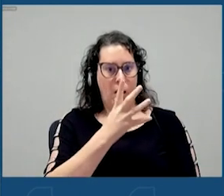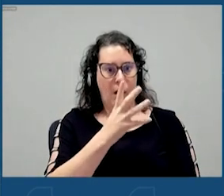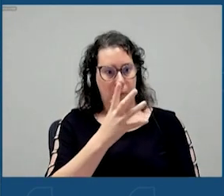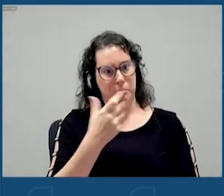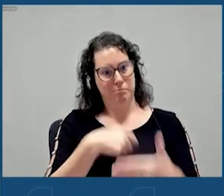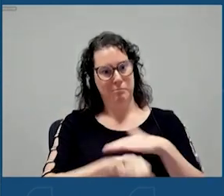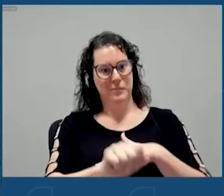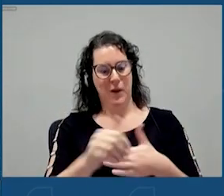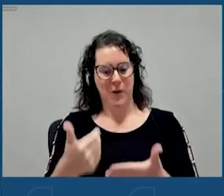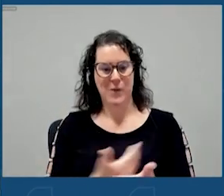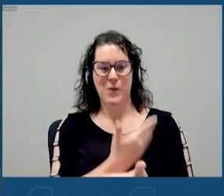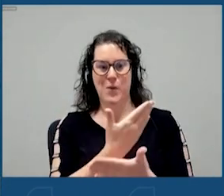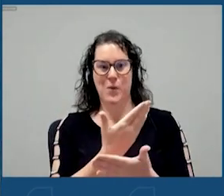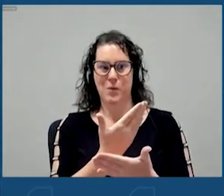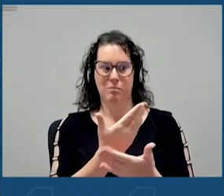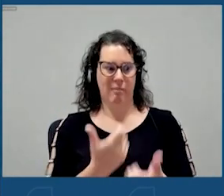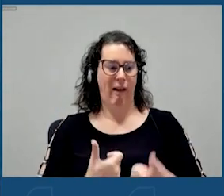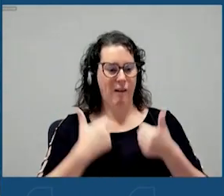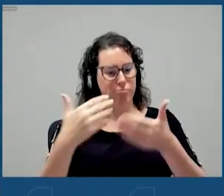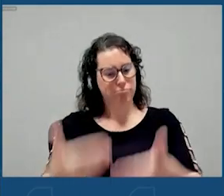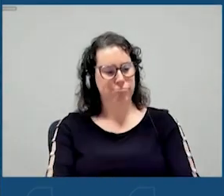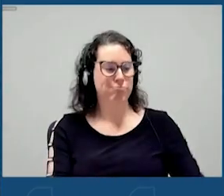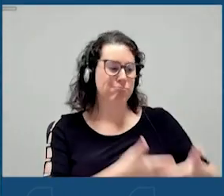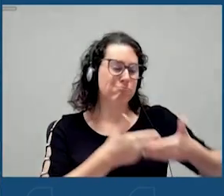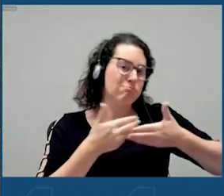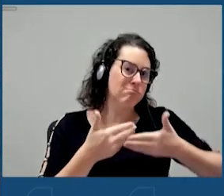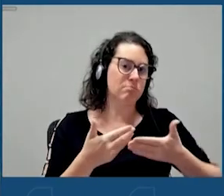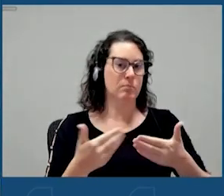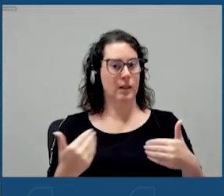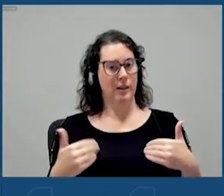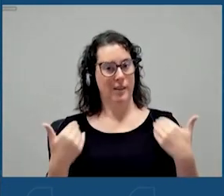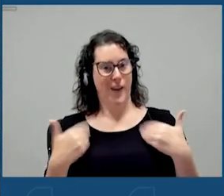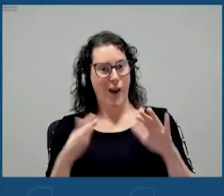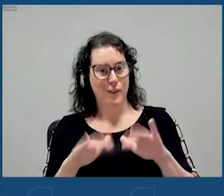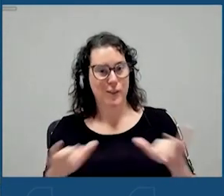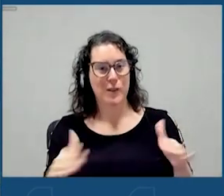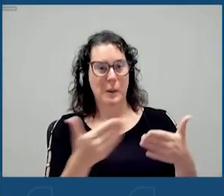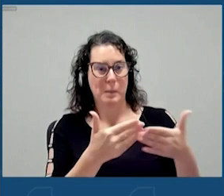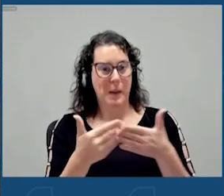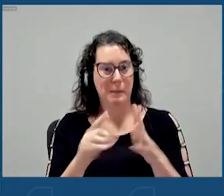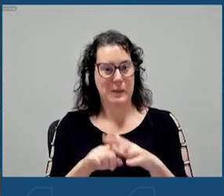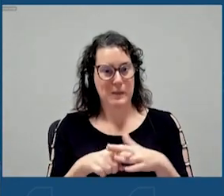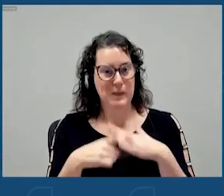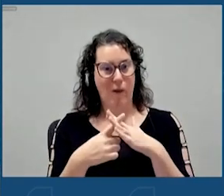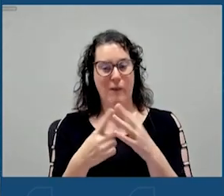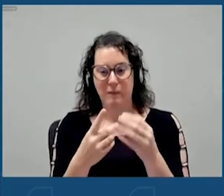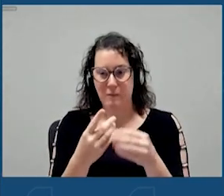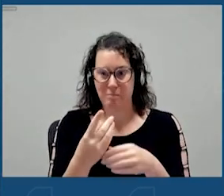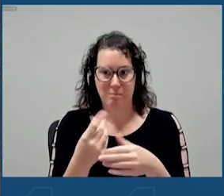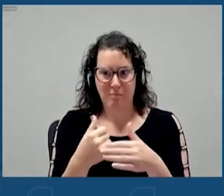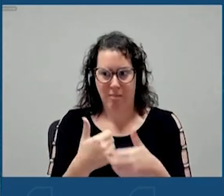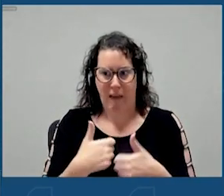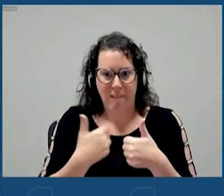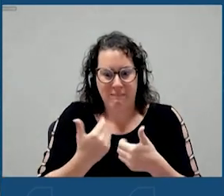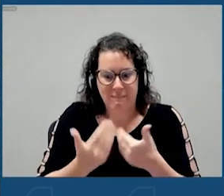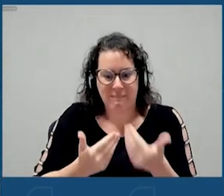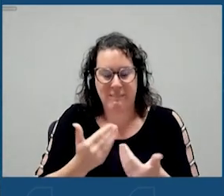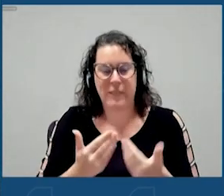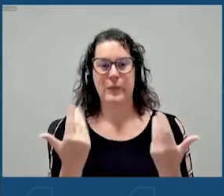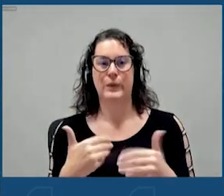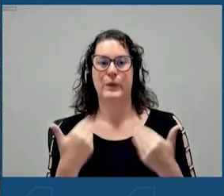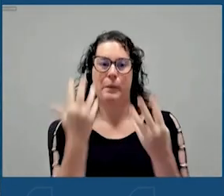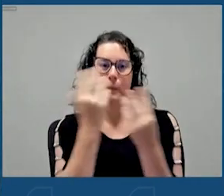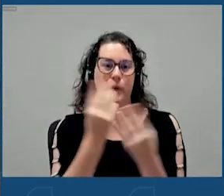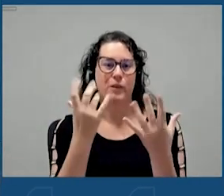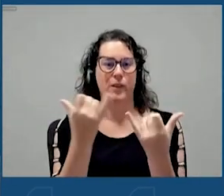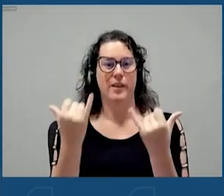world. But also, and young children, babies, began their very first years. And how beautiful is it that now we can